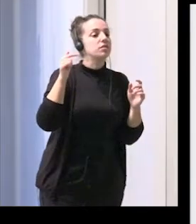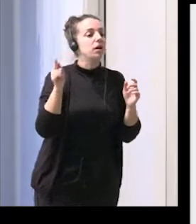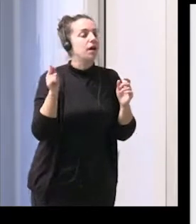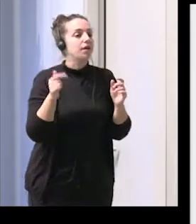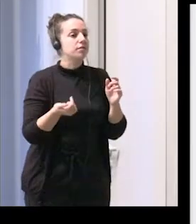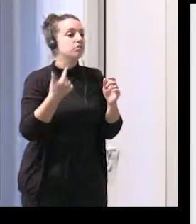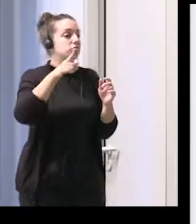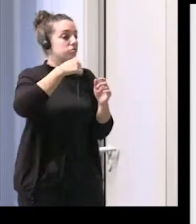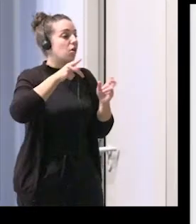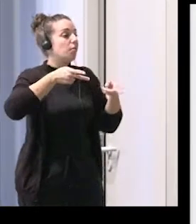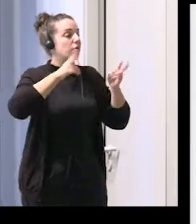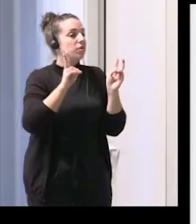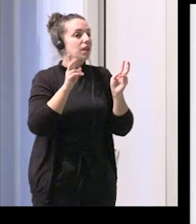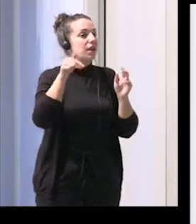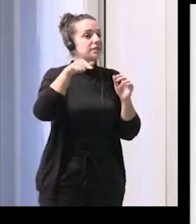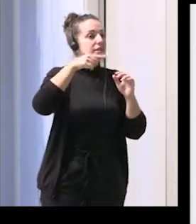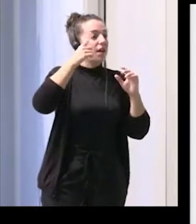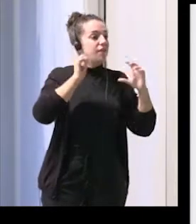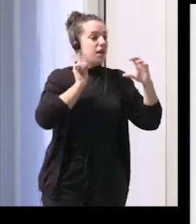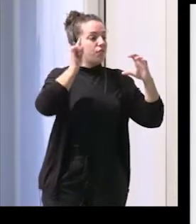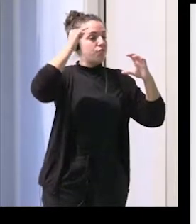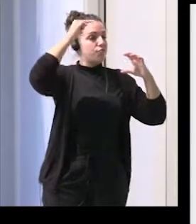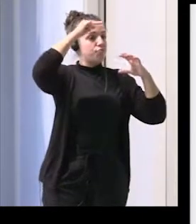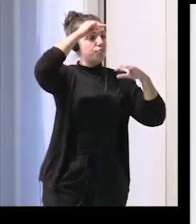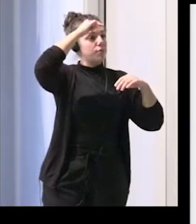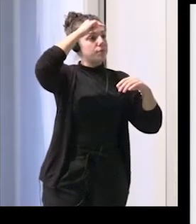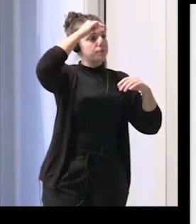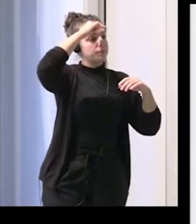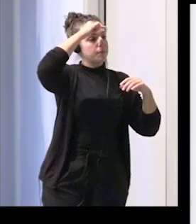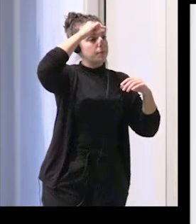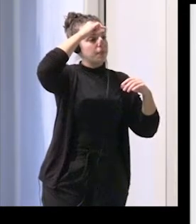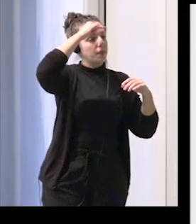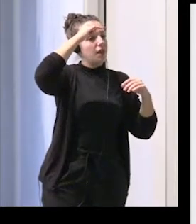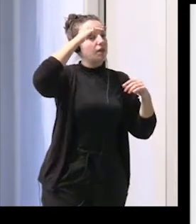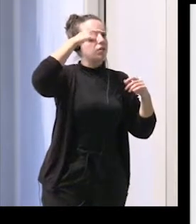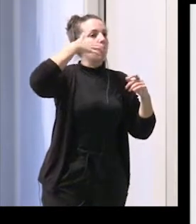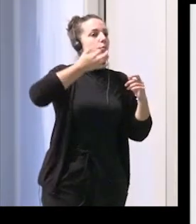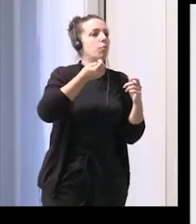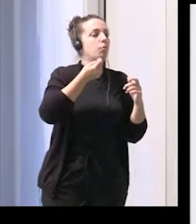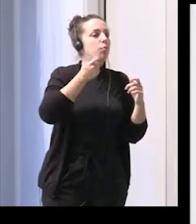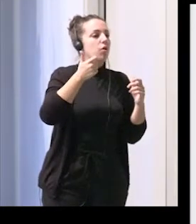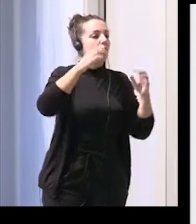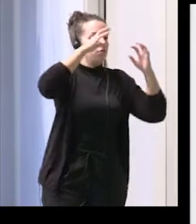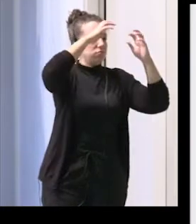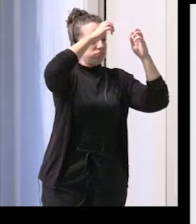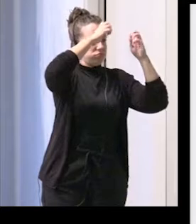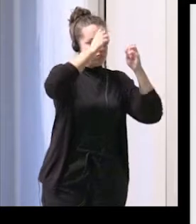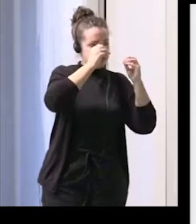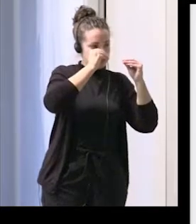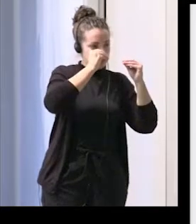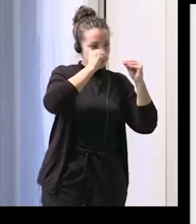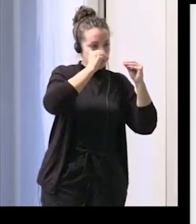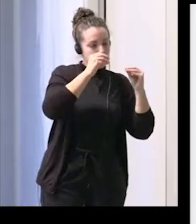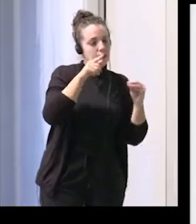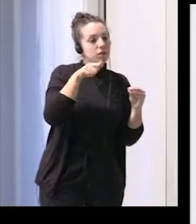pathways to be deprived. The important thing I want you to note here is that these children, these effects